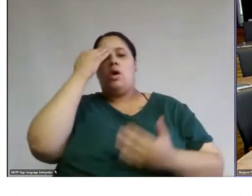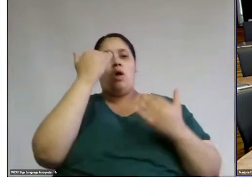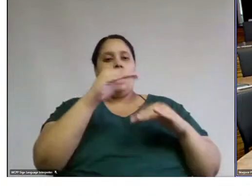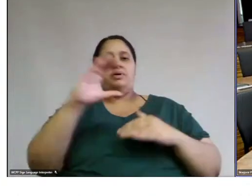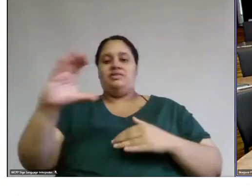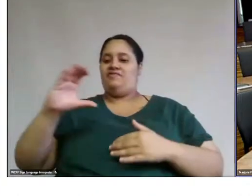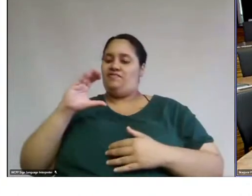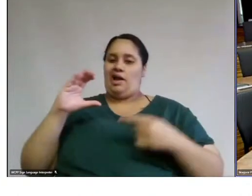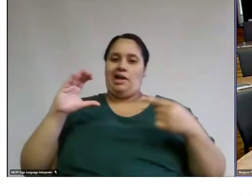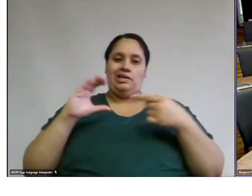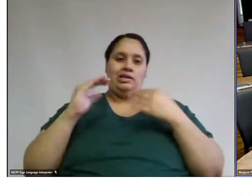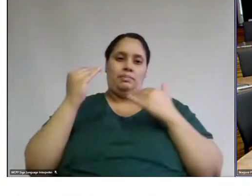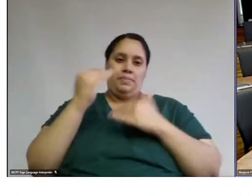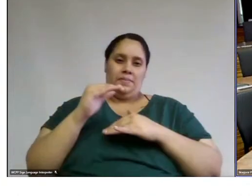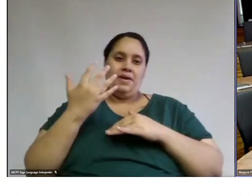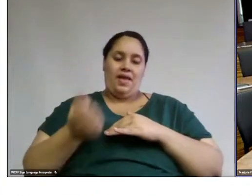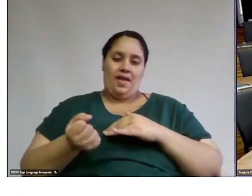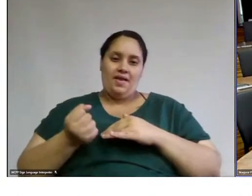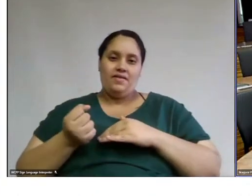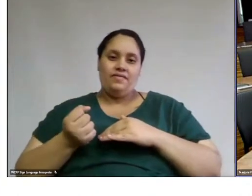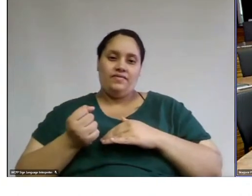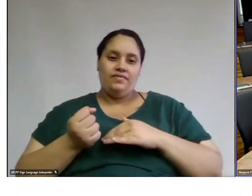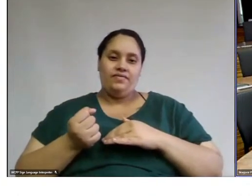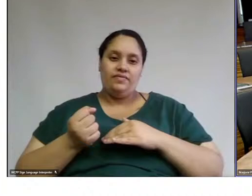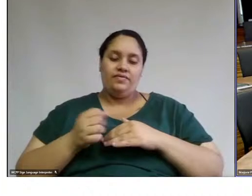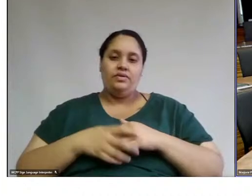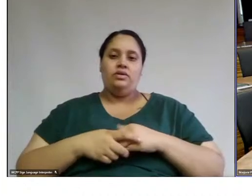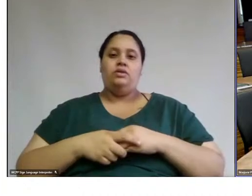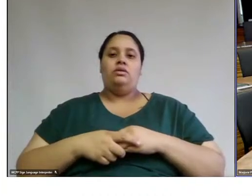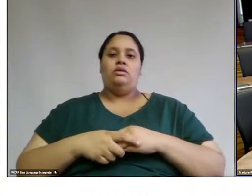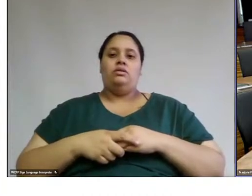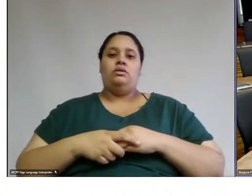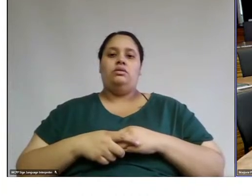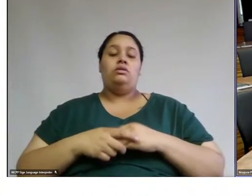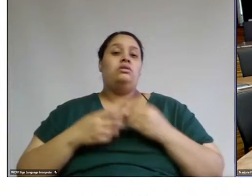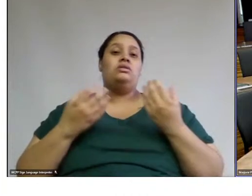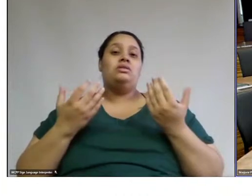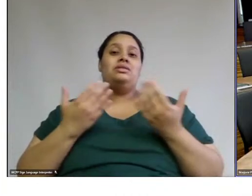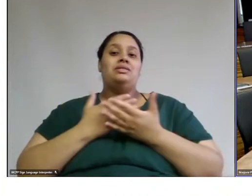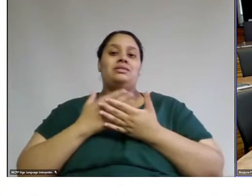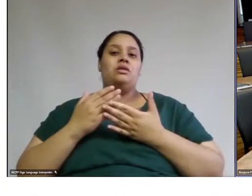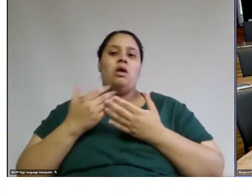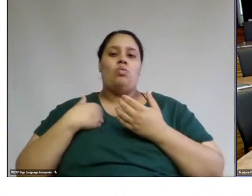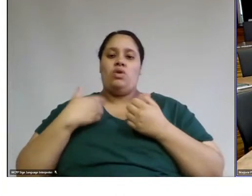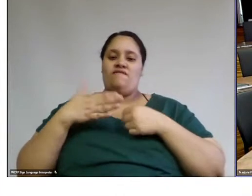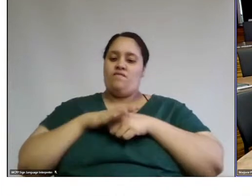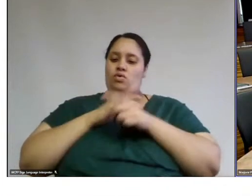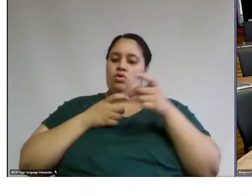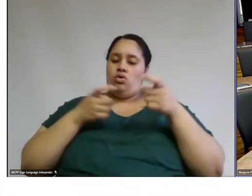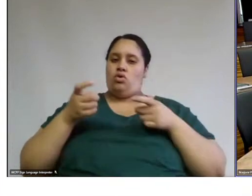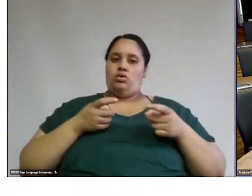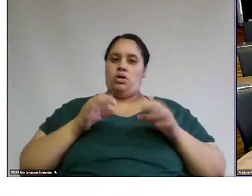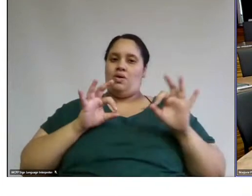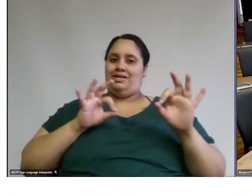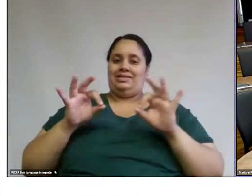receive, and also in some cases we are not fully in control of that risk,